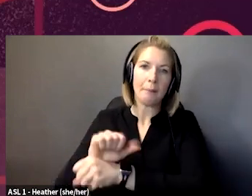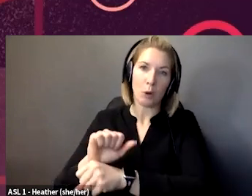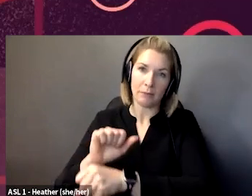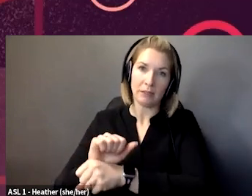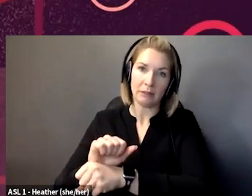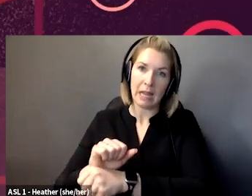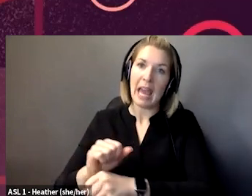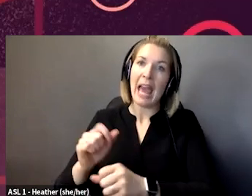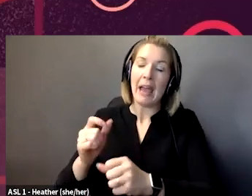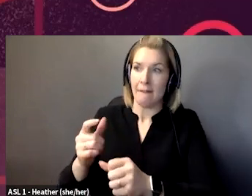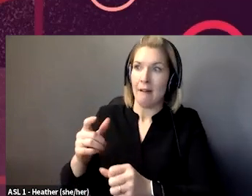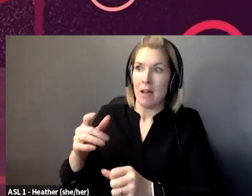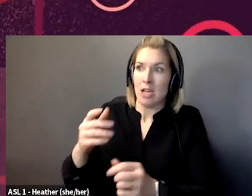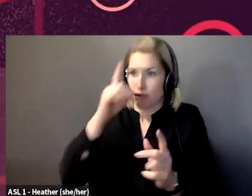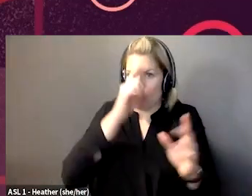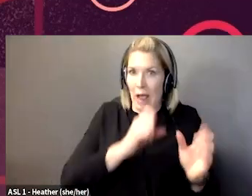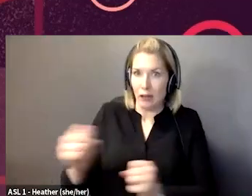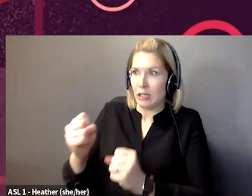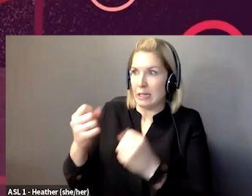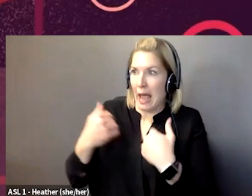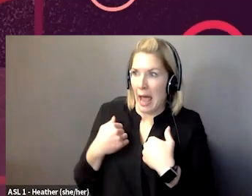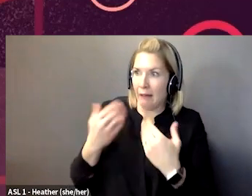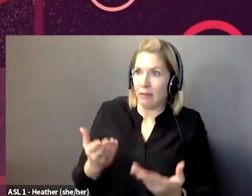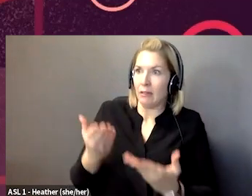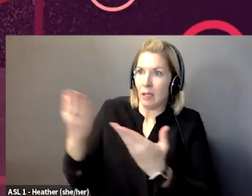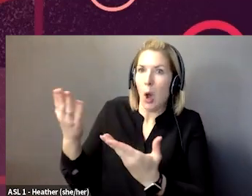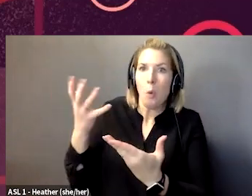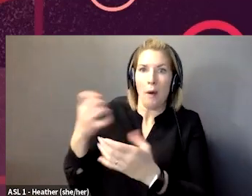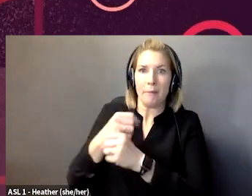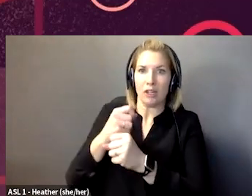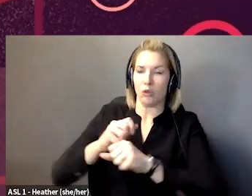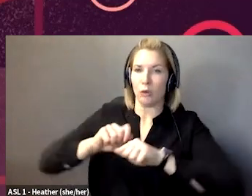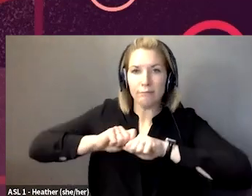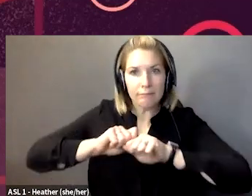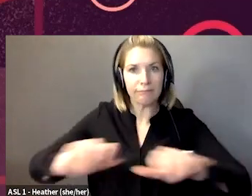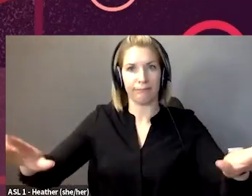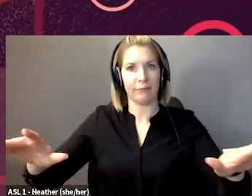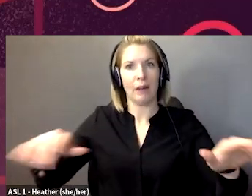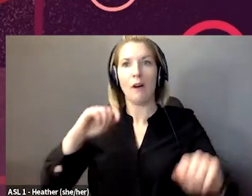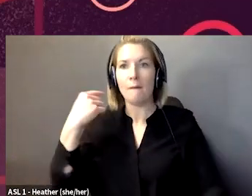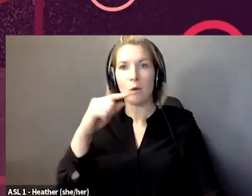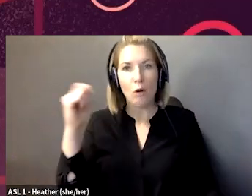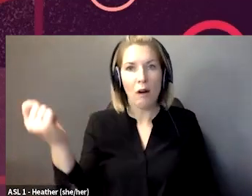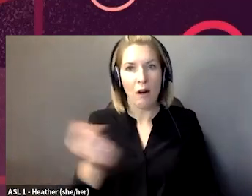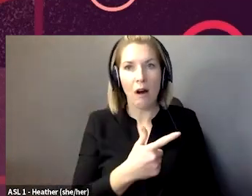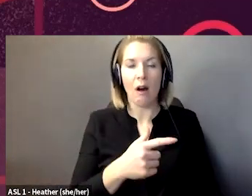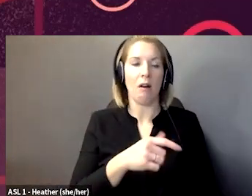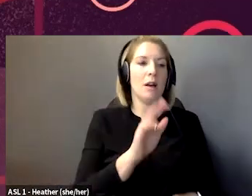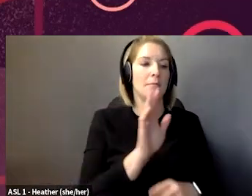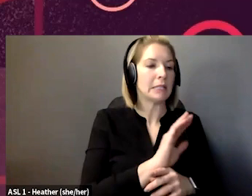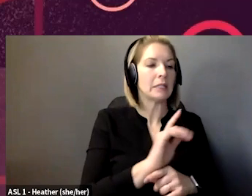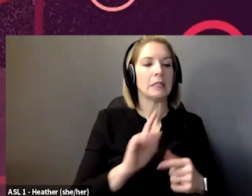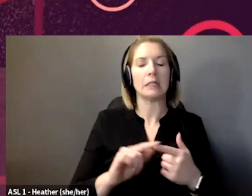we want to make it relevant for policymakers, employers, employment service providers, and persons living with disabilities. So the goal is to take